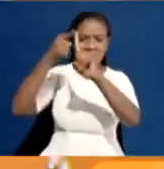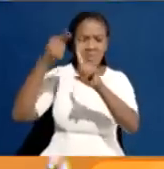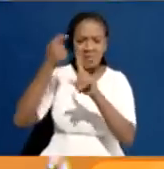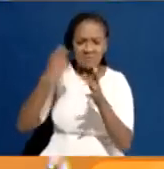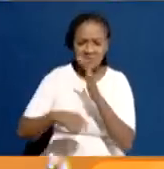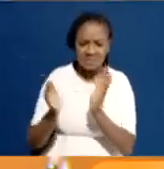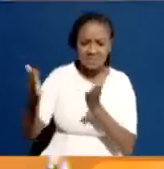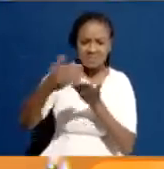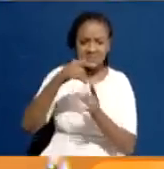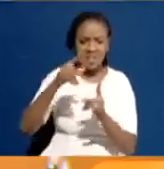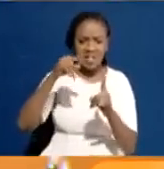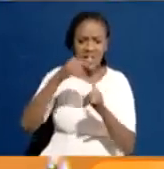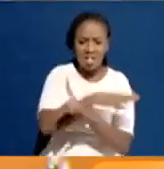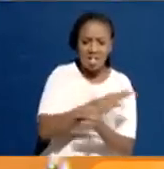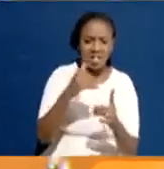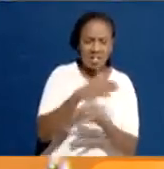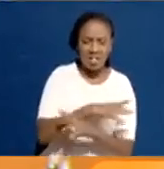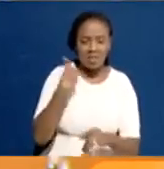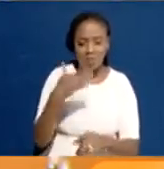revenue targets. We are collecting